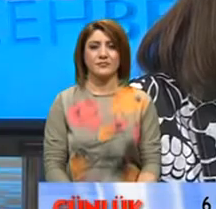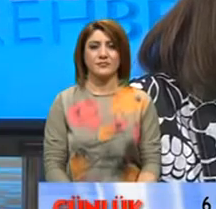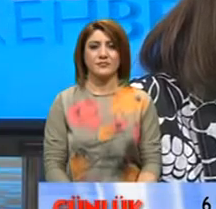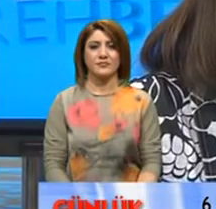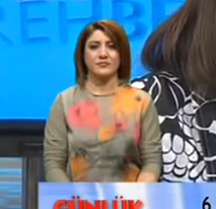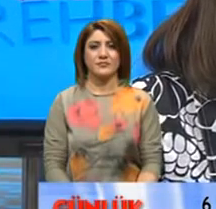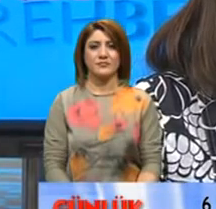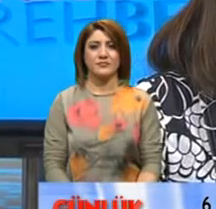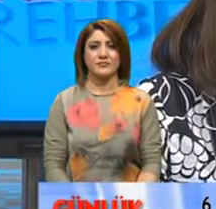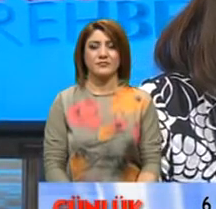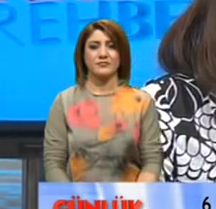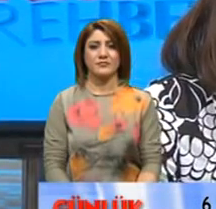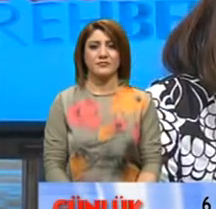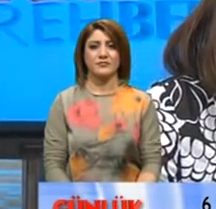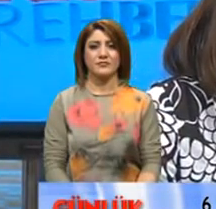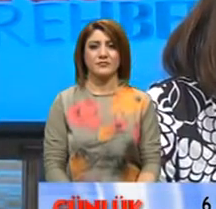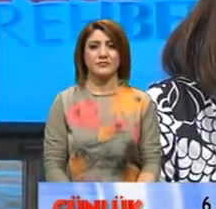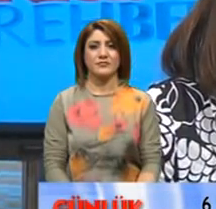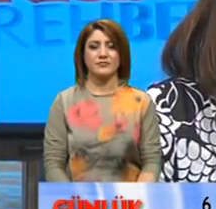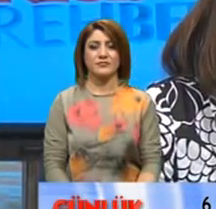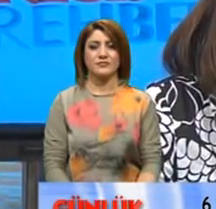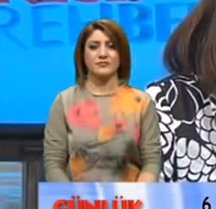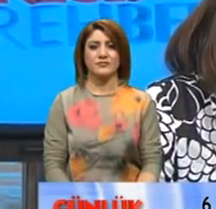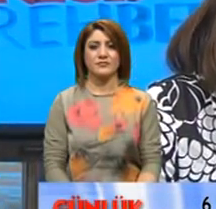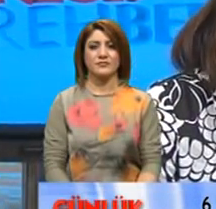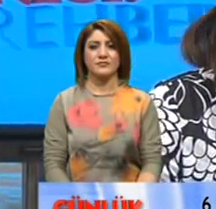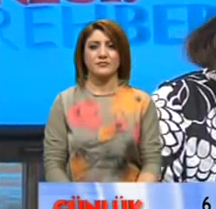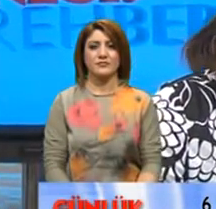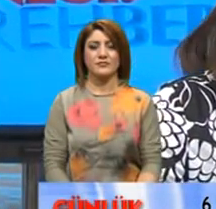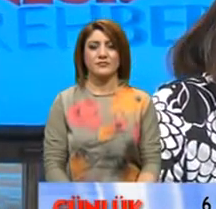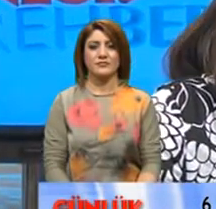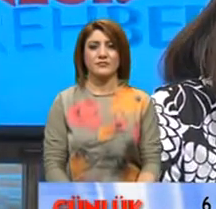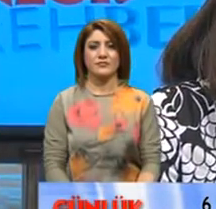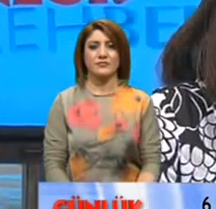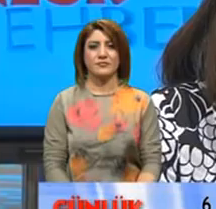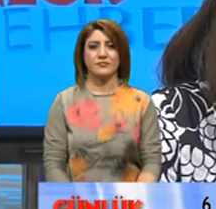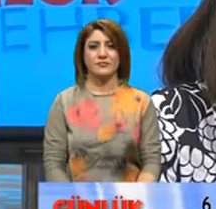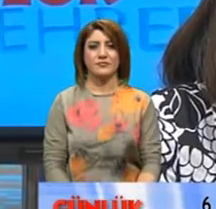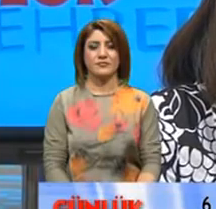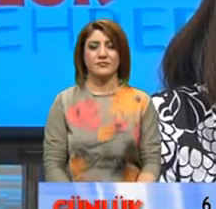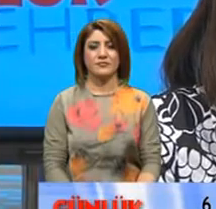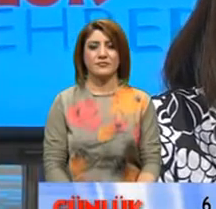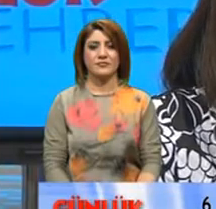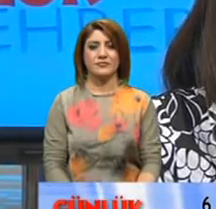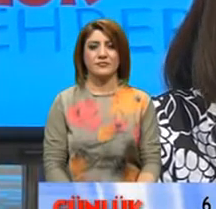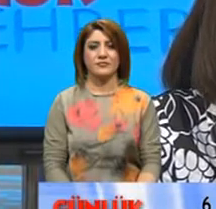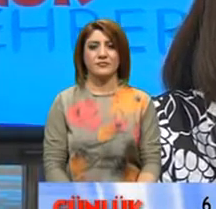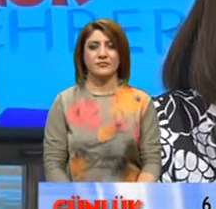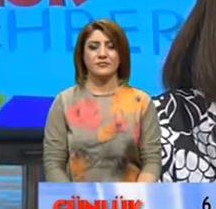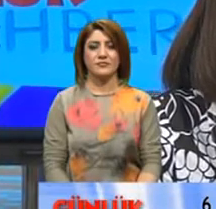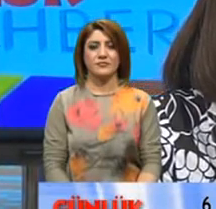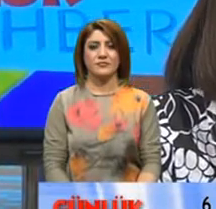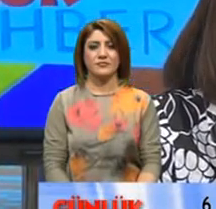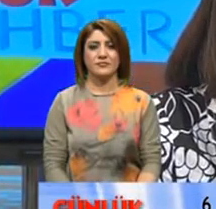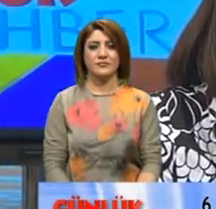our first study. And we measure how long the children orient towards the source of